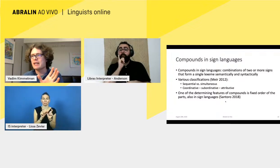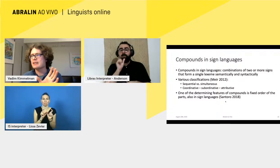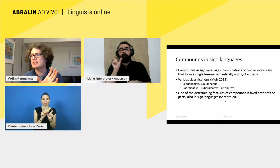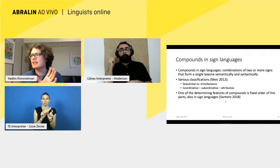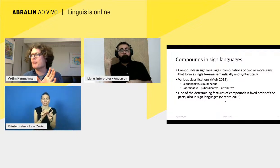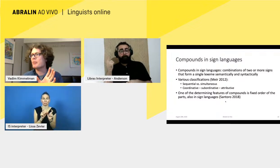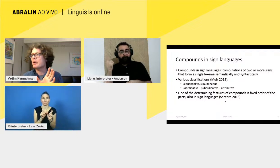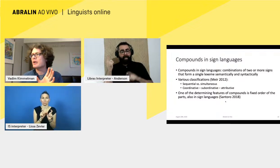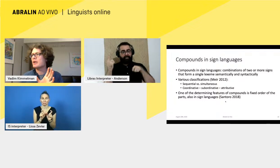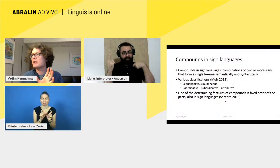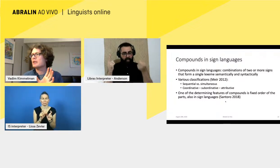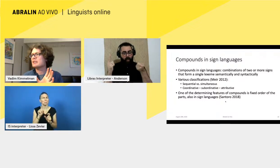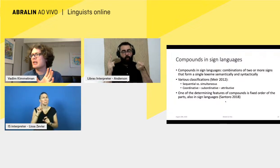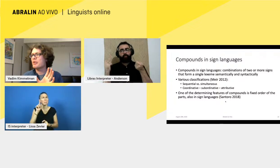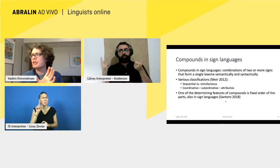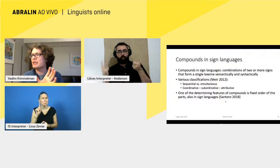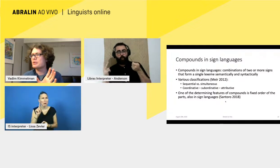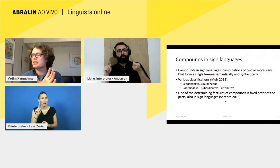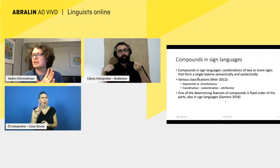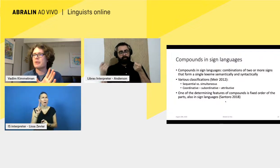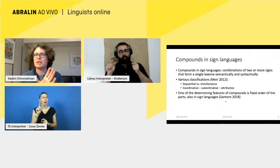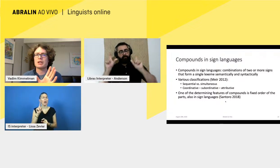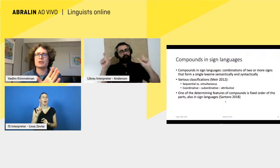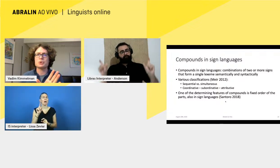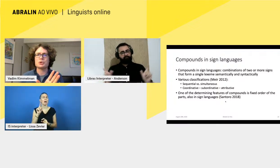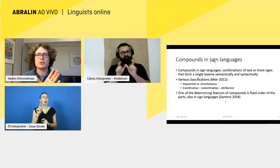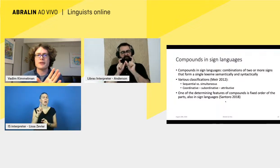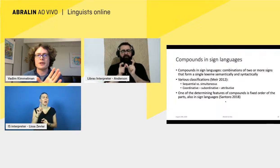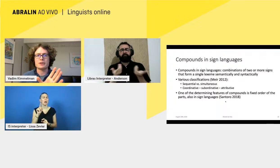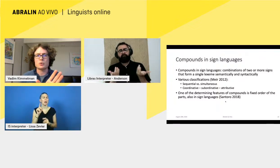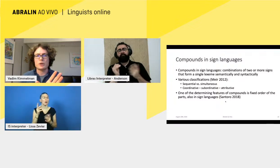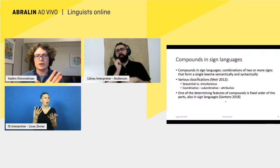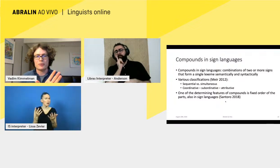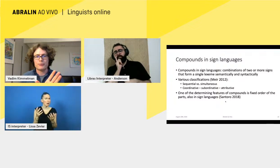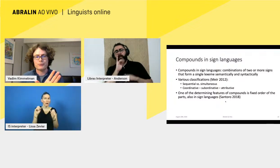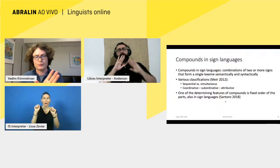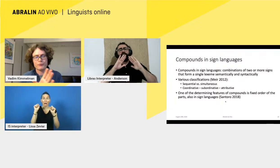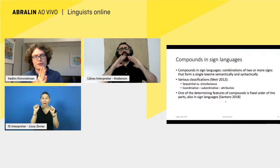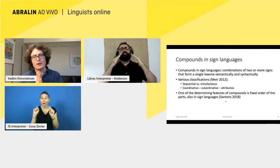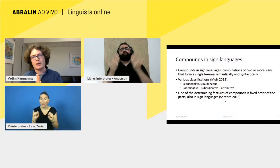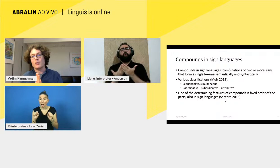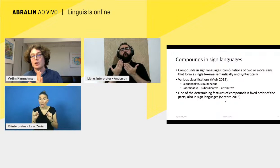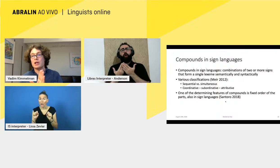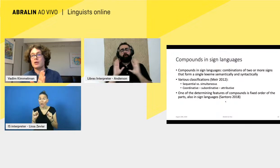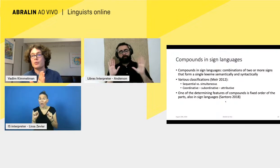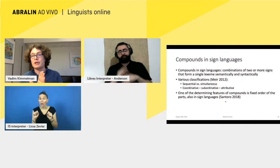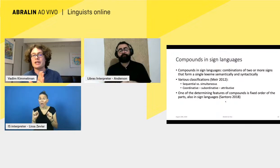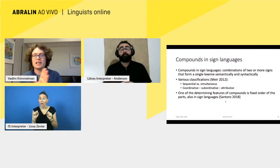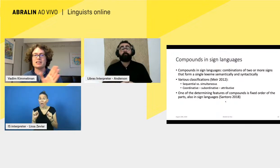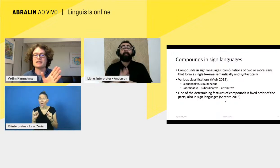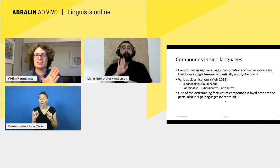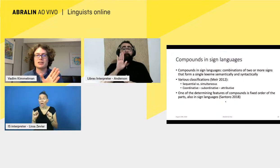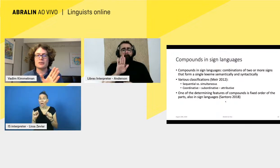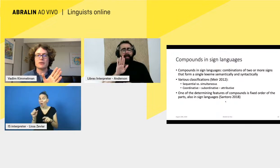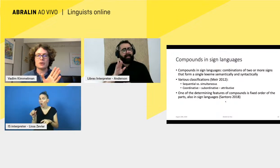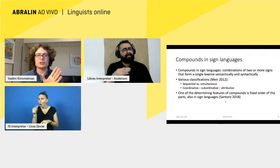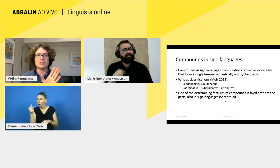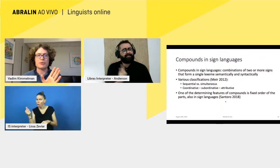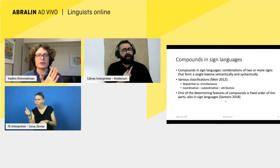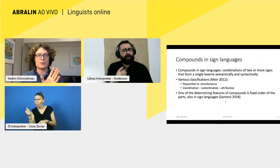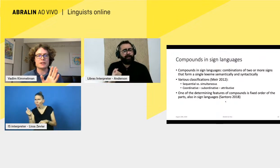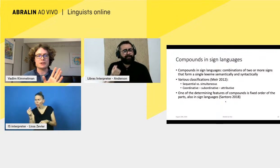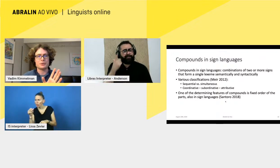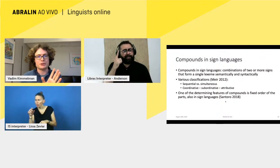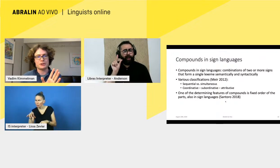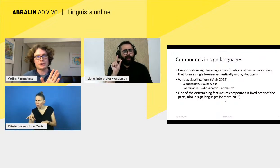can we find something interesting, something unusual there as well? Well, we accidentally